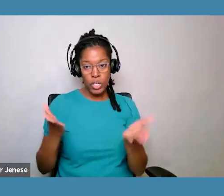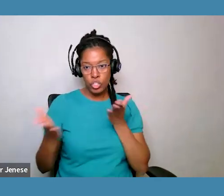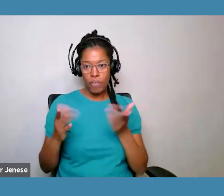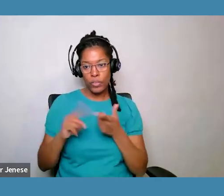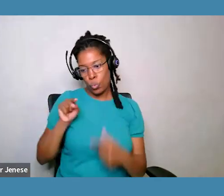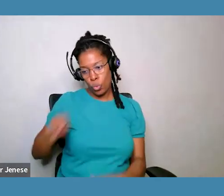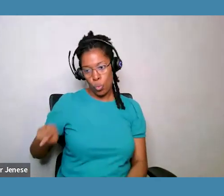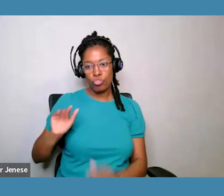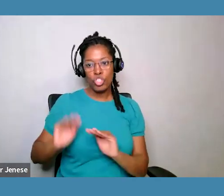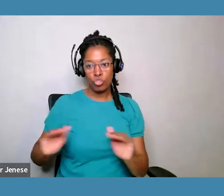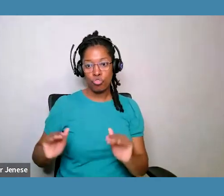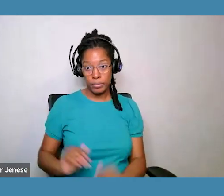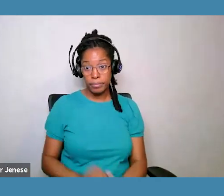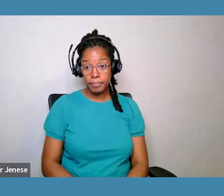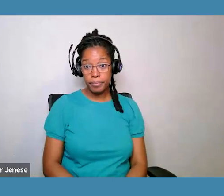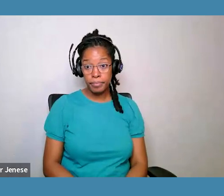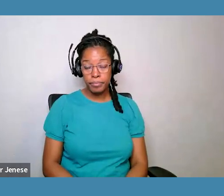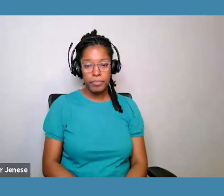these kids.